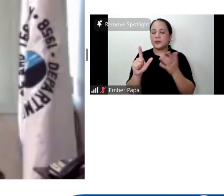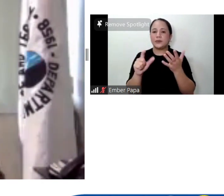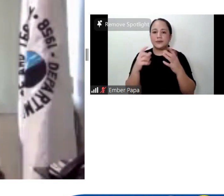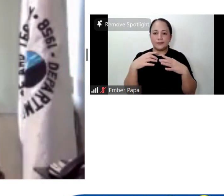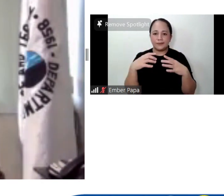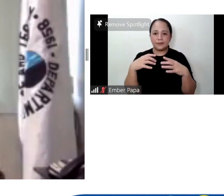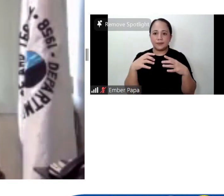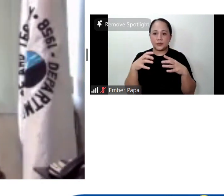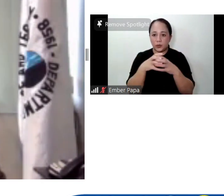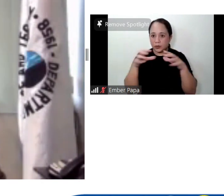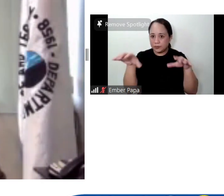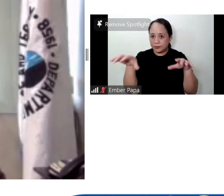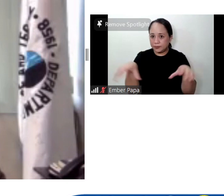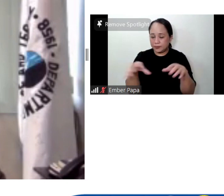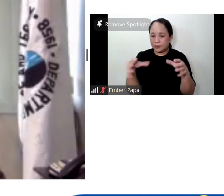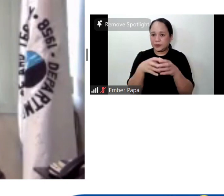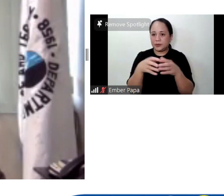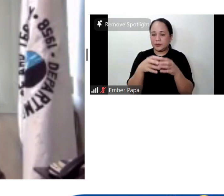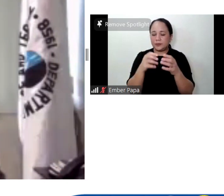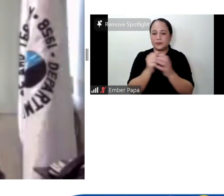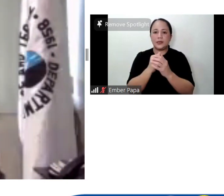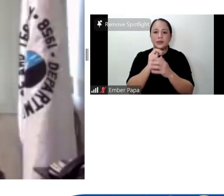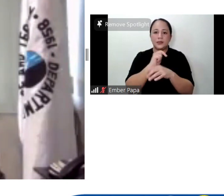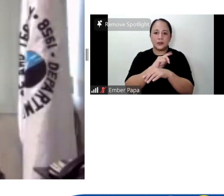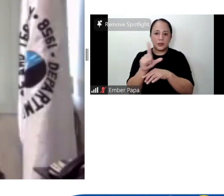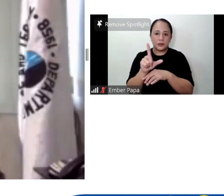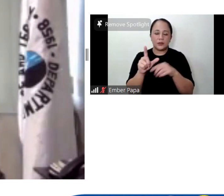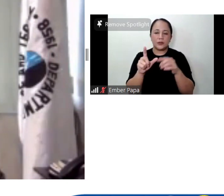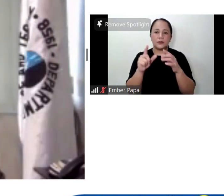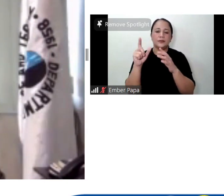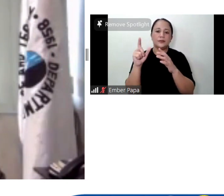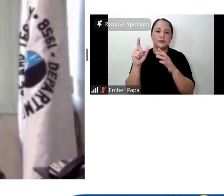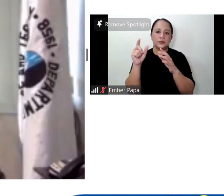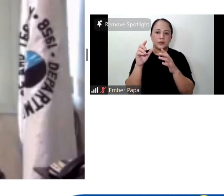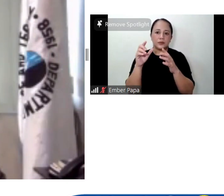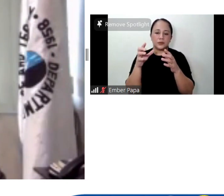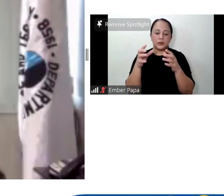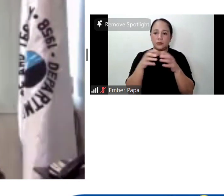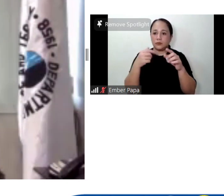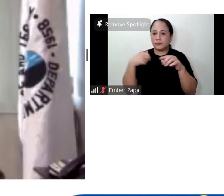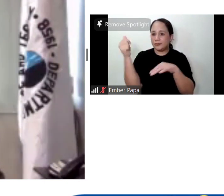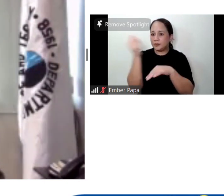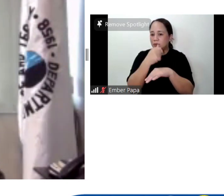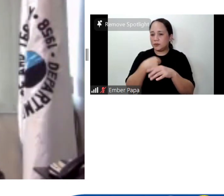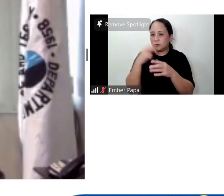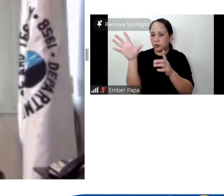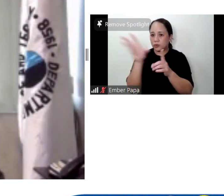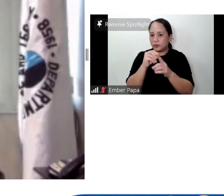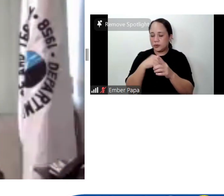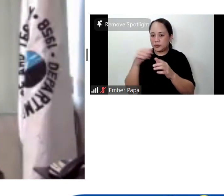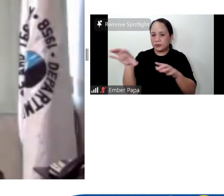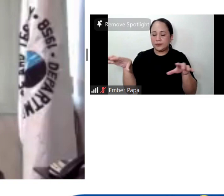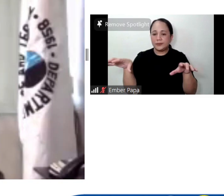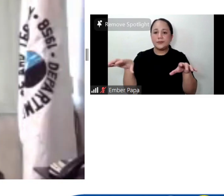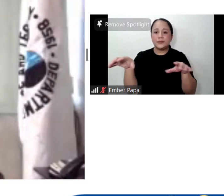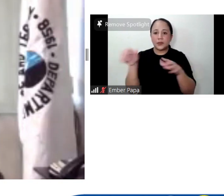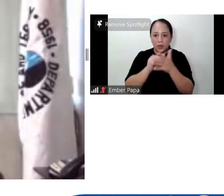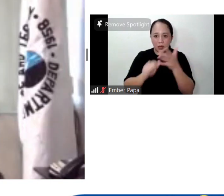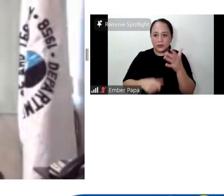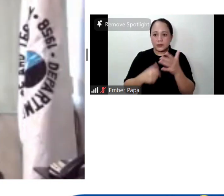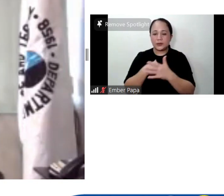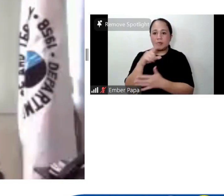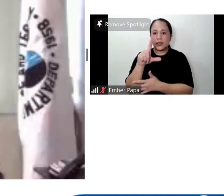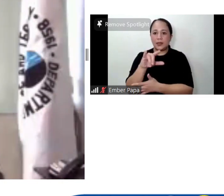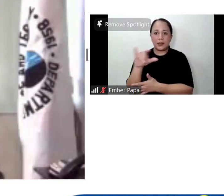Information Services of the National Commission for Culture and the Arts commemorate Library and Information Services